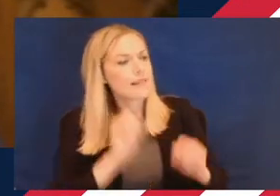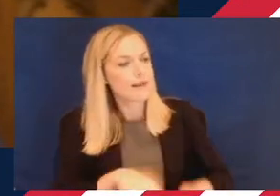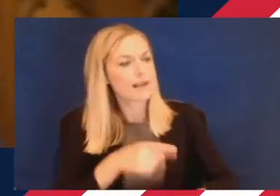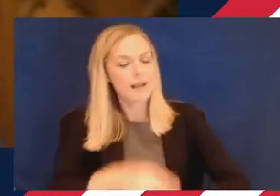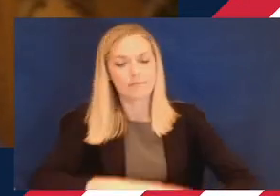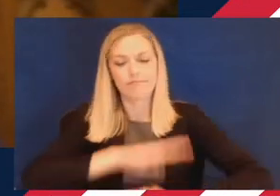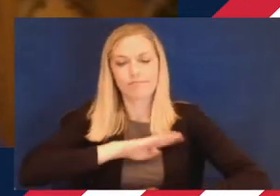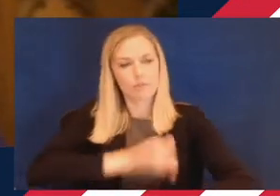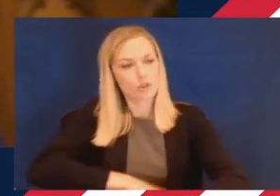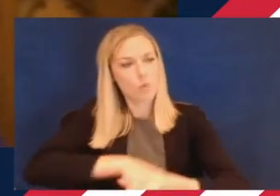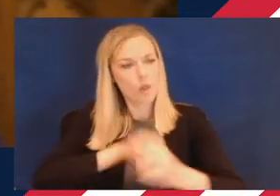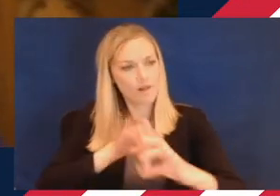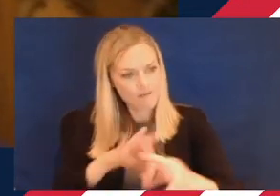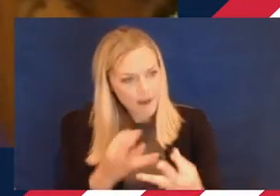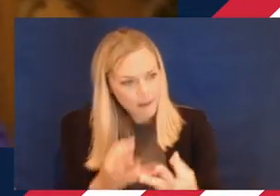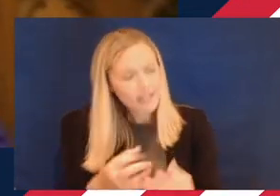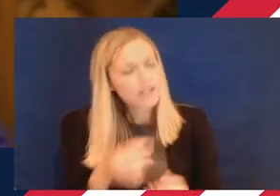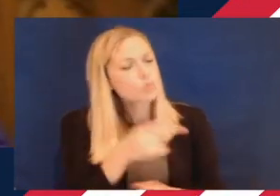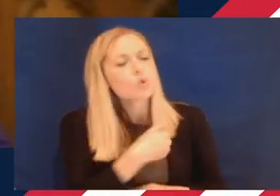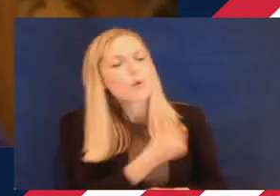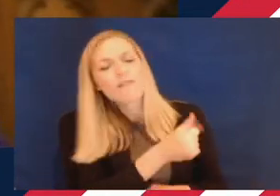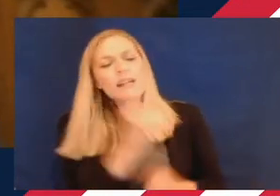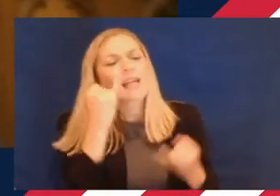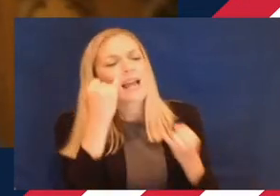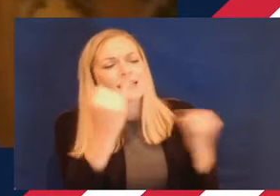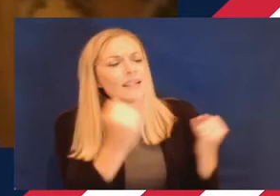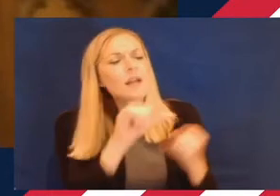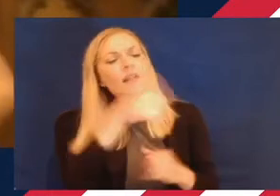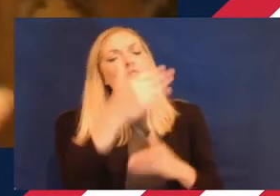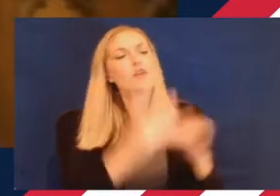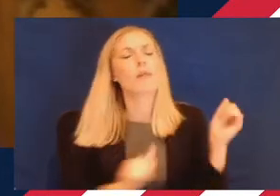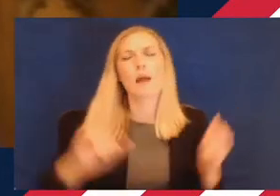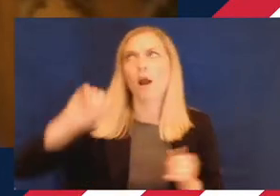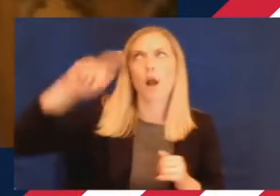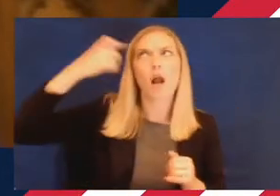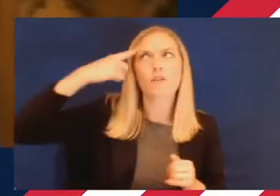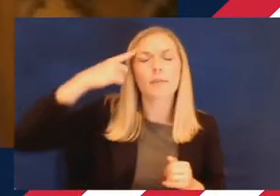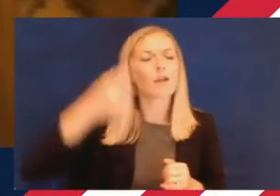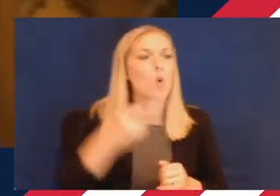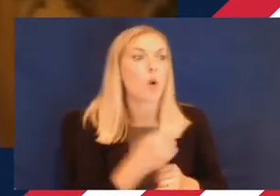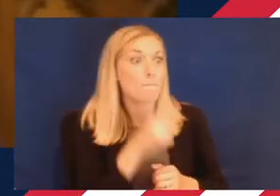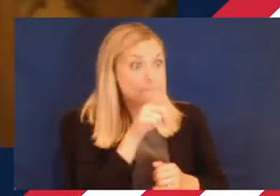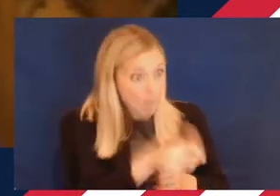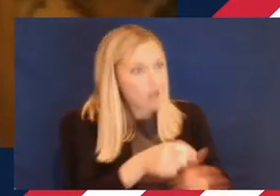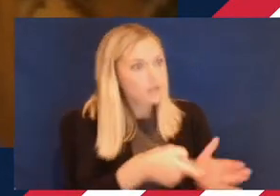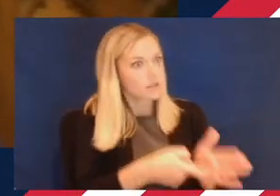do other than the government, or is it just the government?